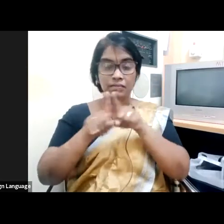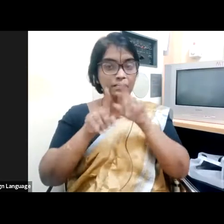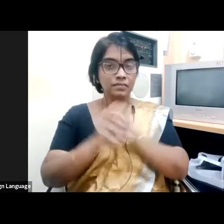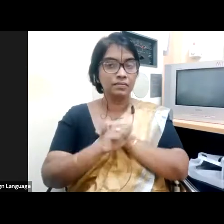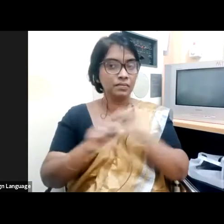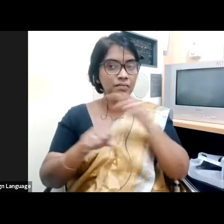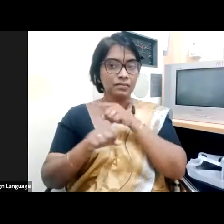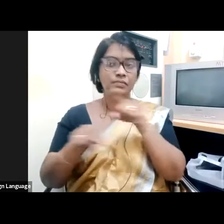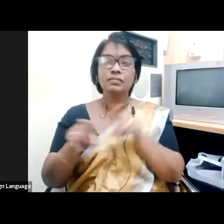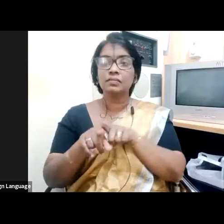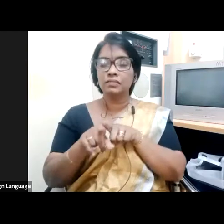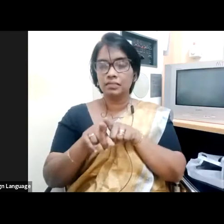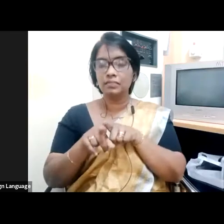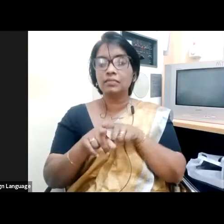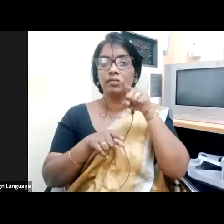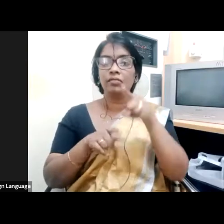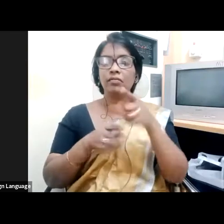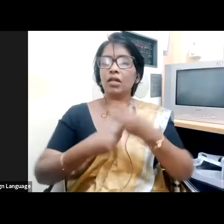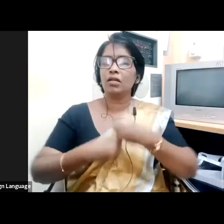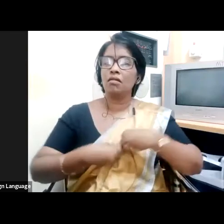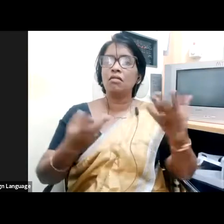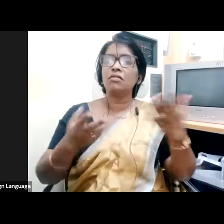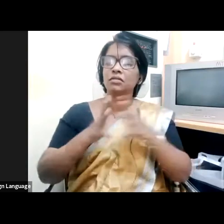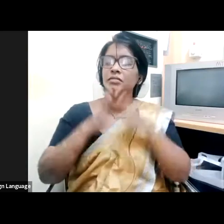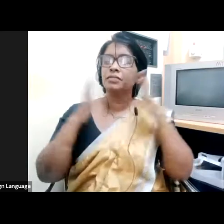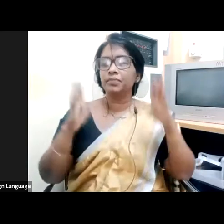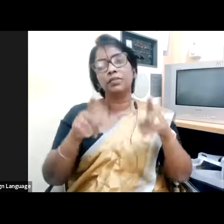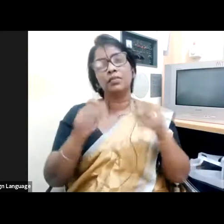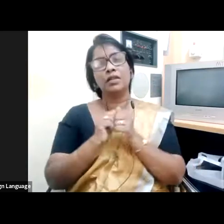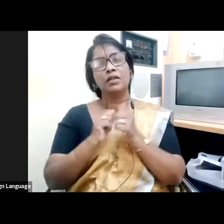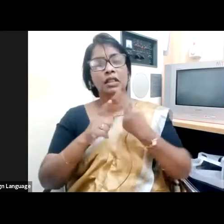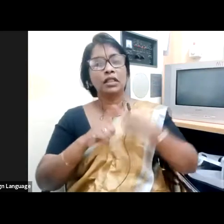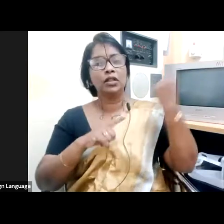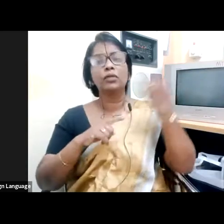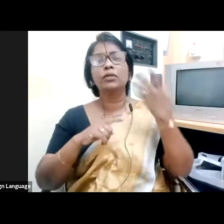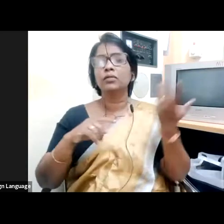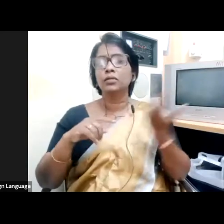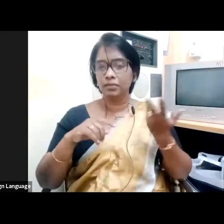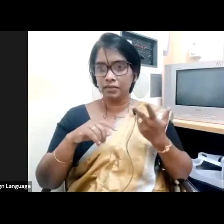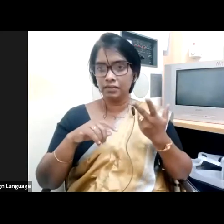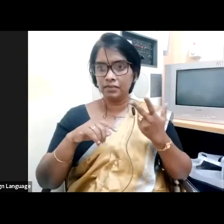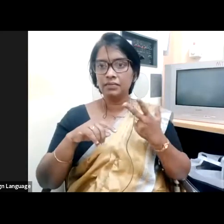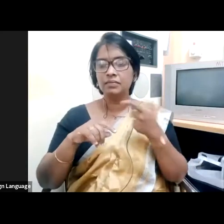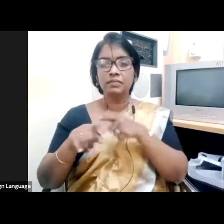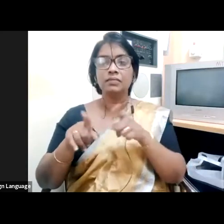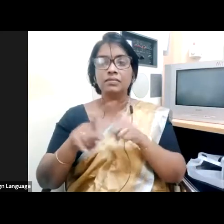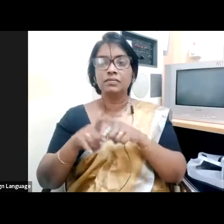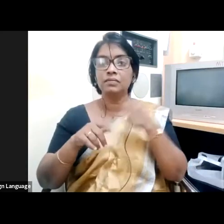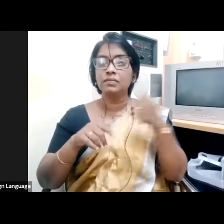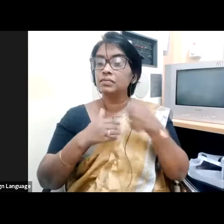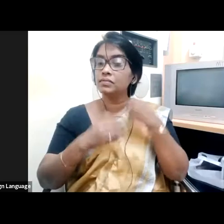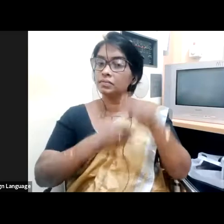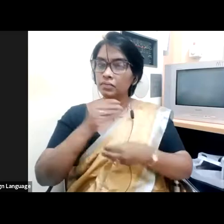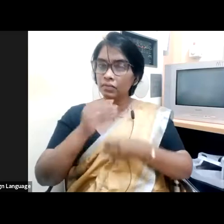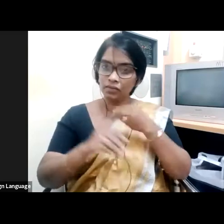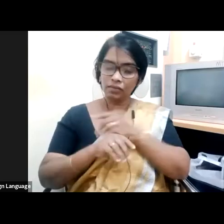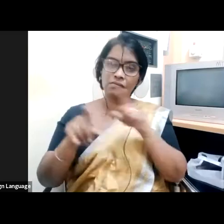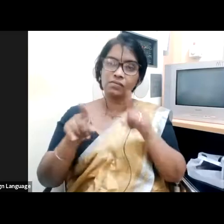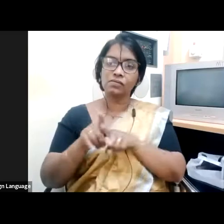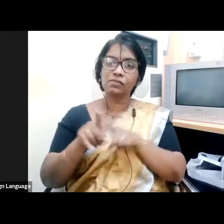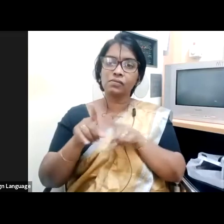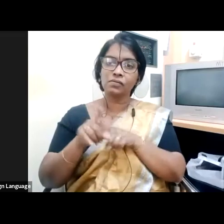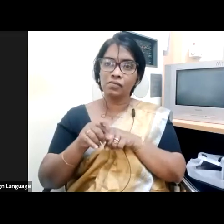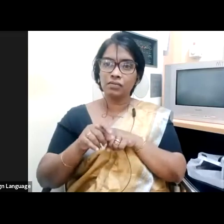just a fact. Yeah, and therefore our innovation is purposely driven by what we call the shared